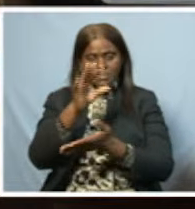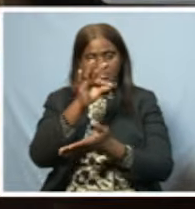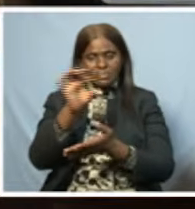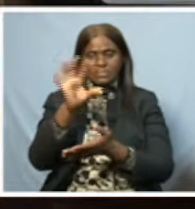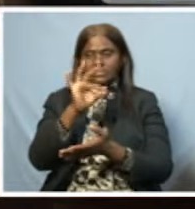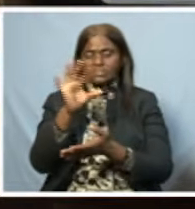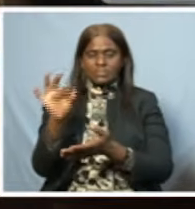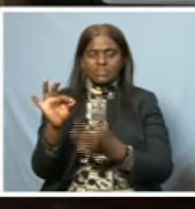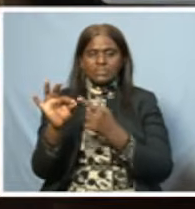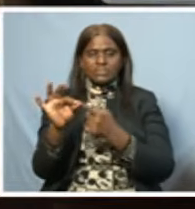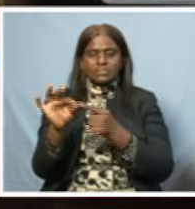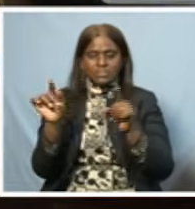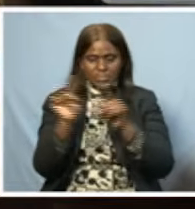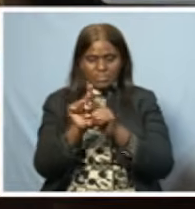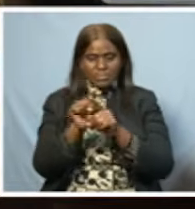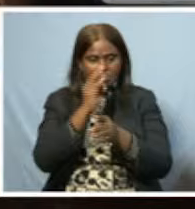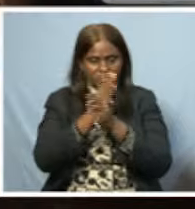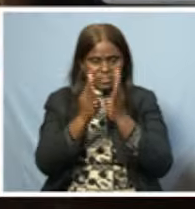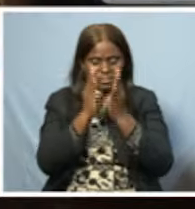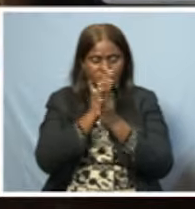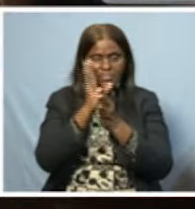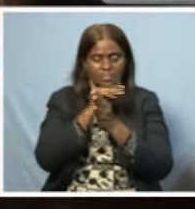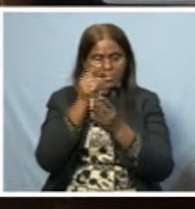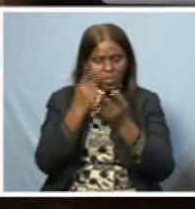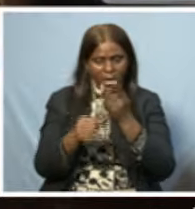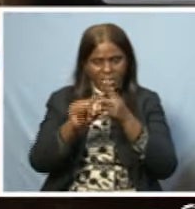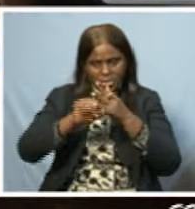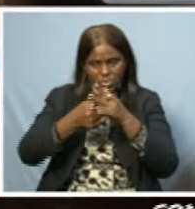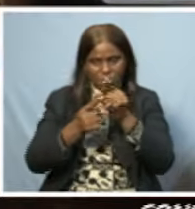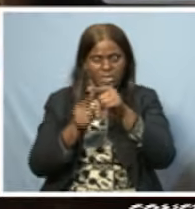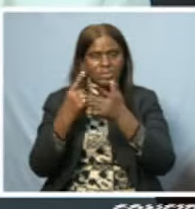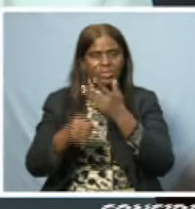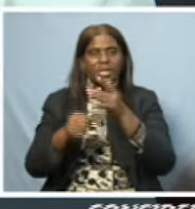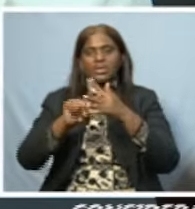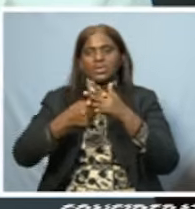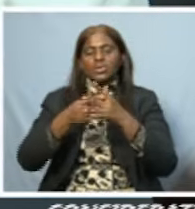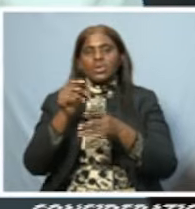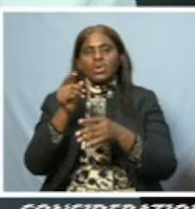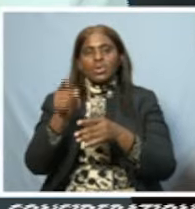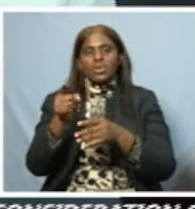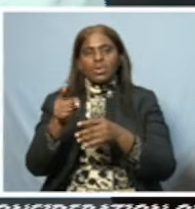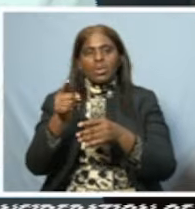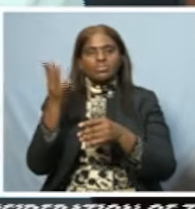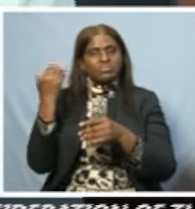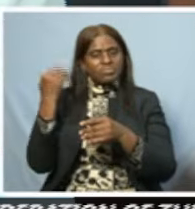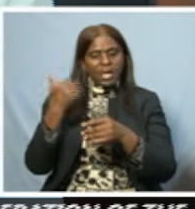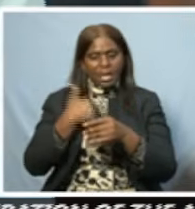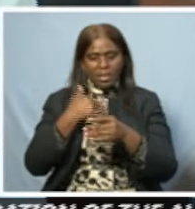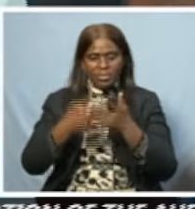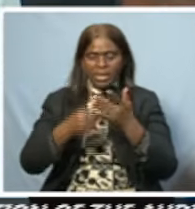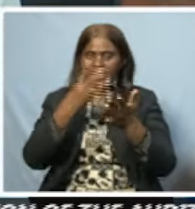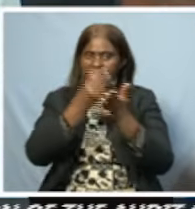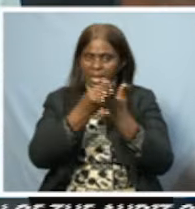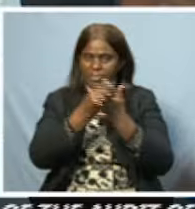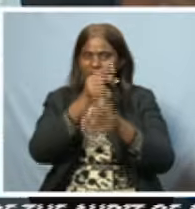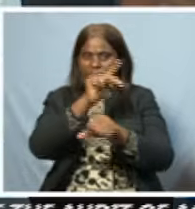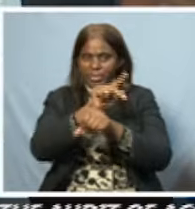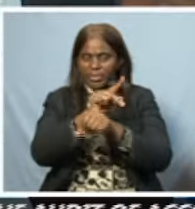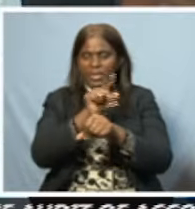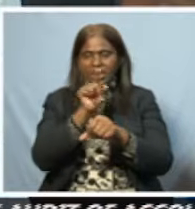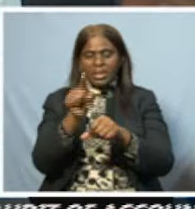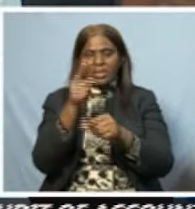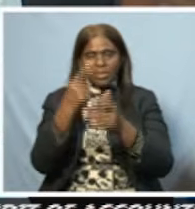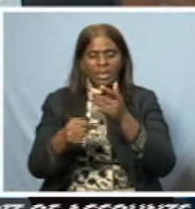999, and it was constructed in. What was the source? The source was by then we had capital projects, so it